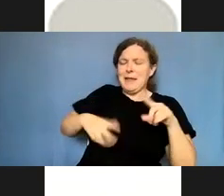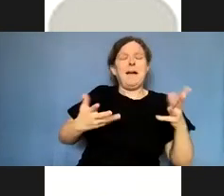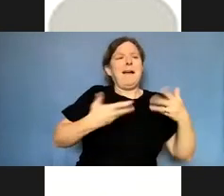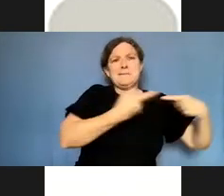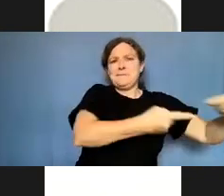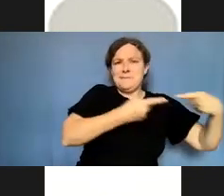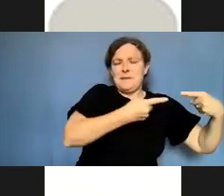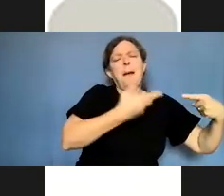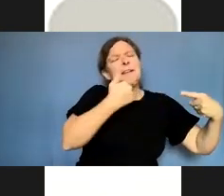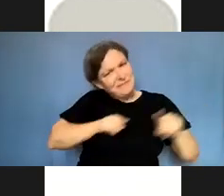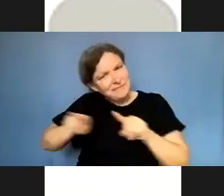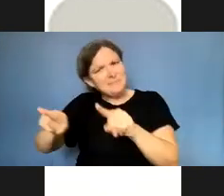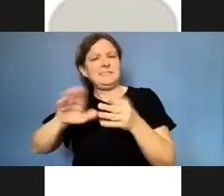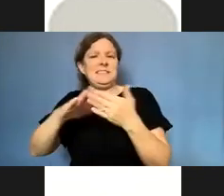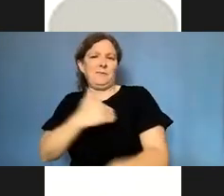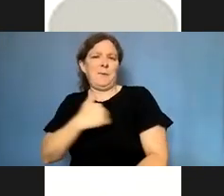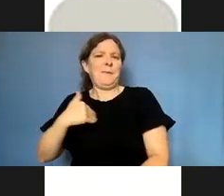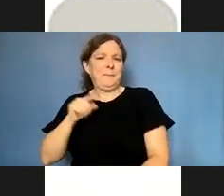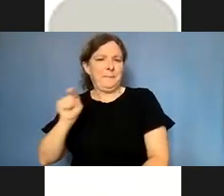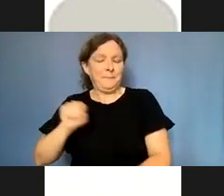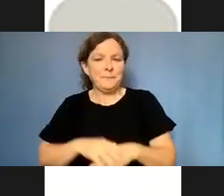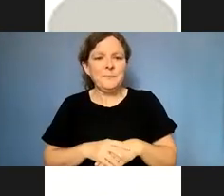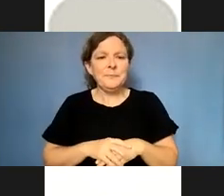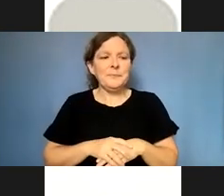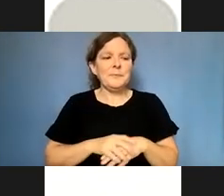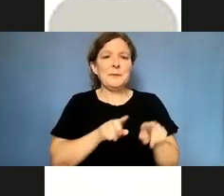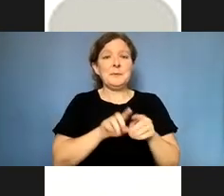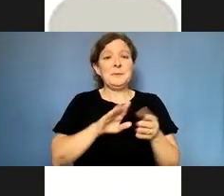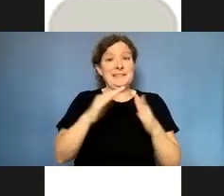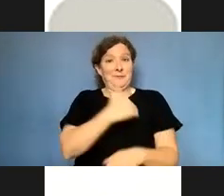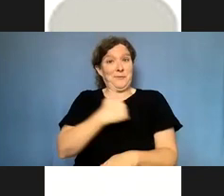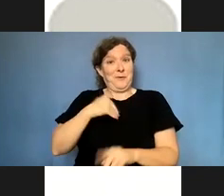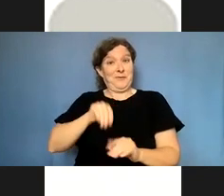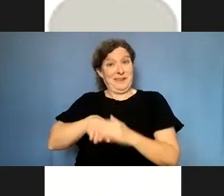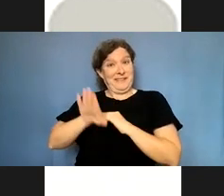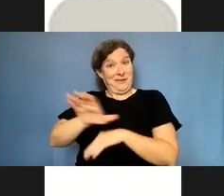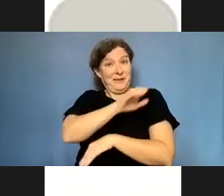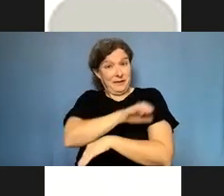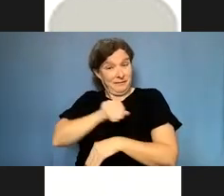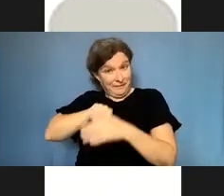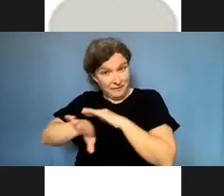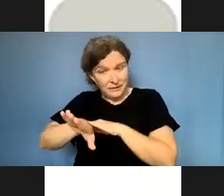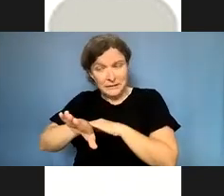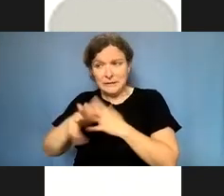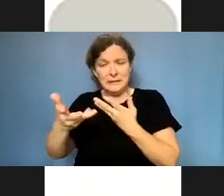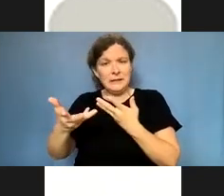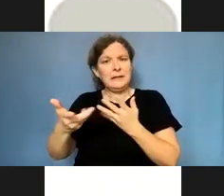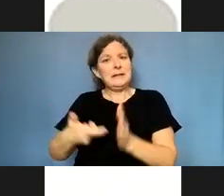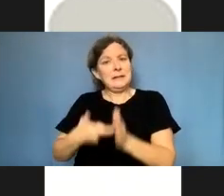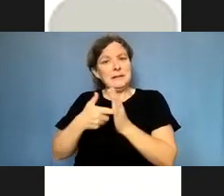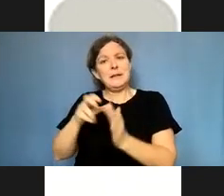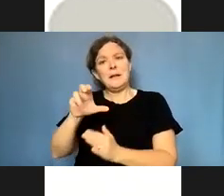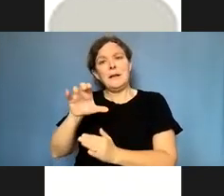Ontario. And if someone goes to a City of Toronto operated clinic and still needs a COVID